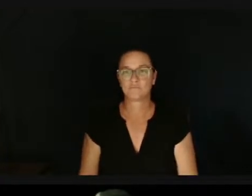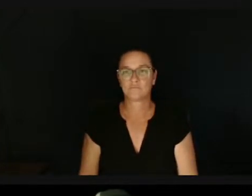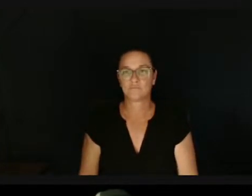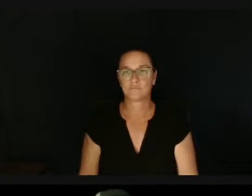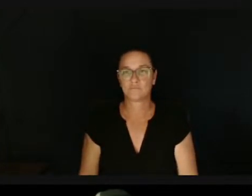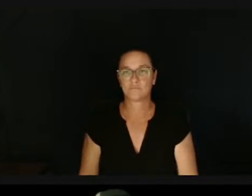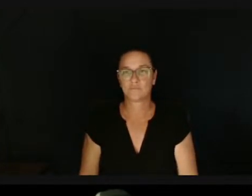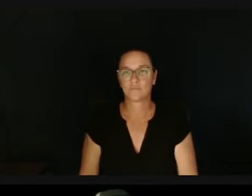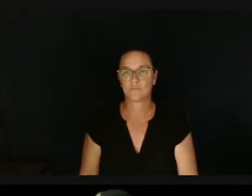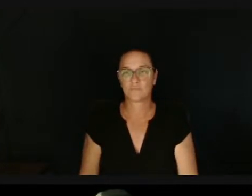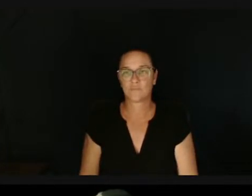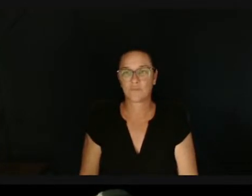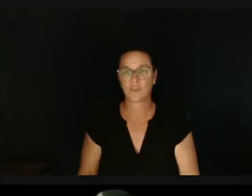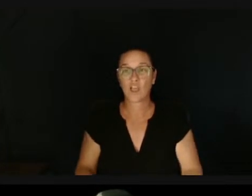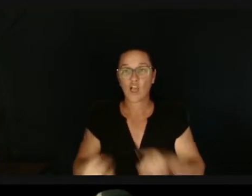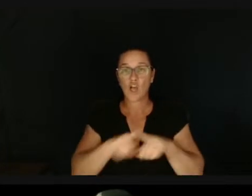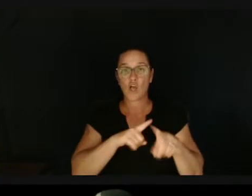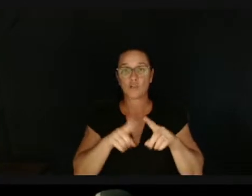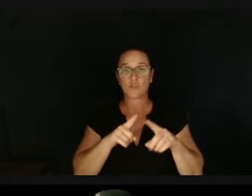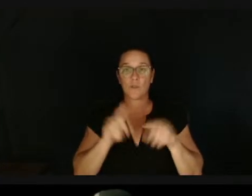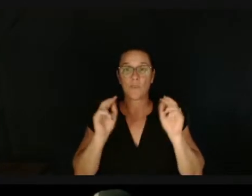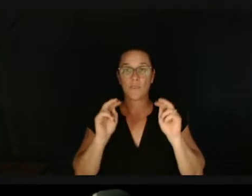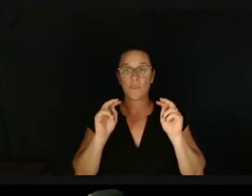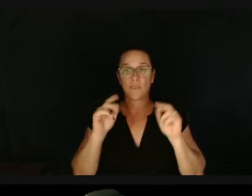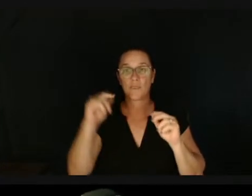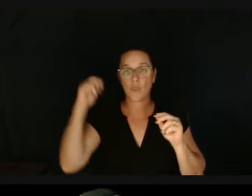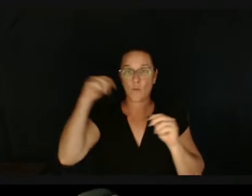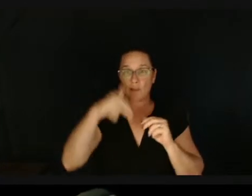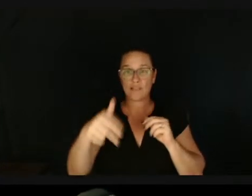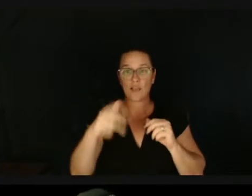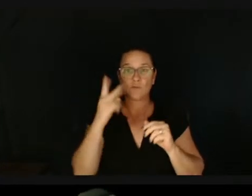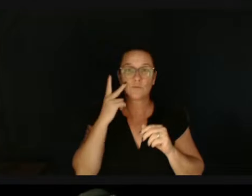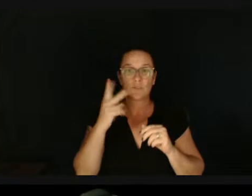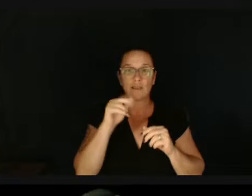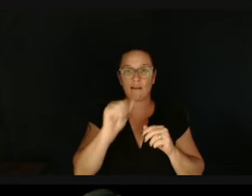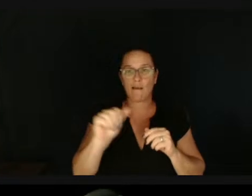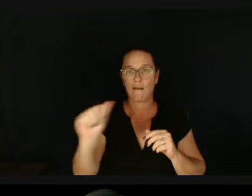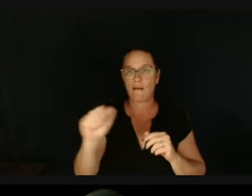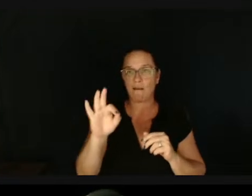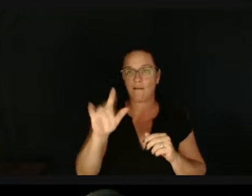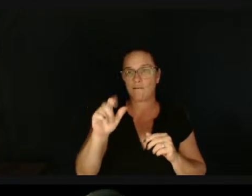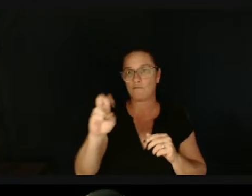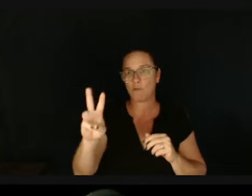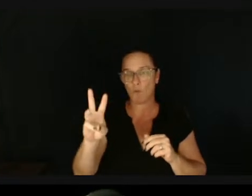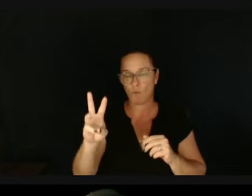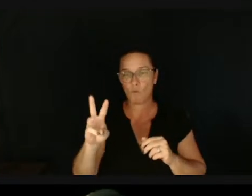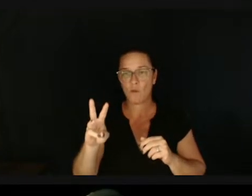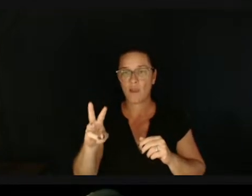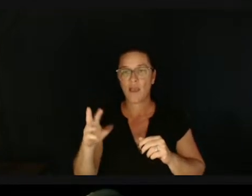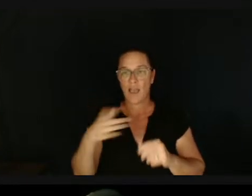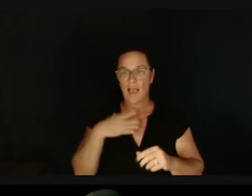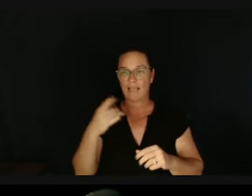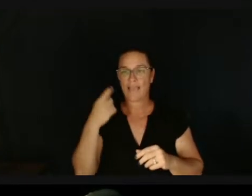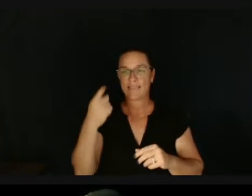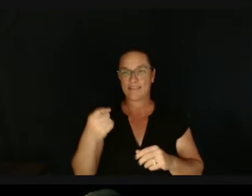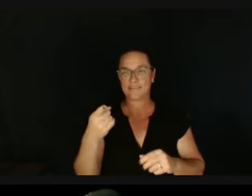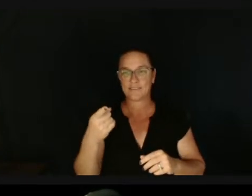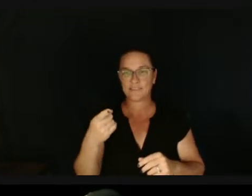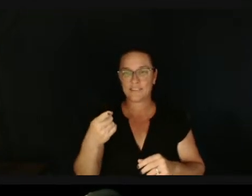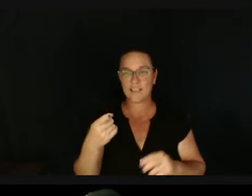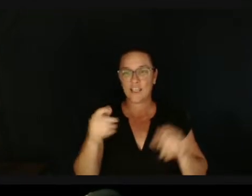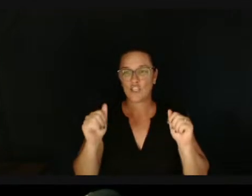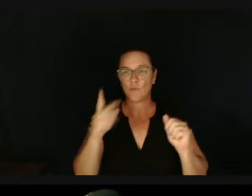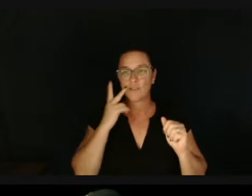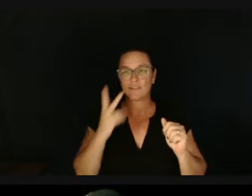And they also were able to go down on a down drop block and see this flow approaching them there. And this one I like because it also tells you can see